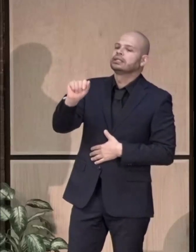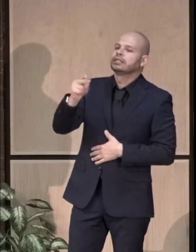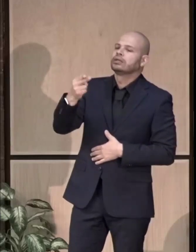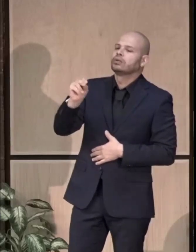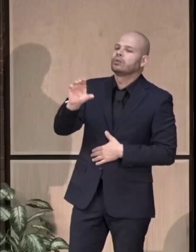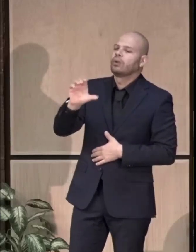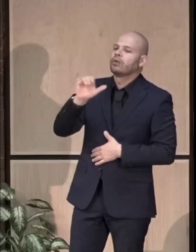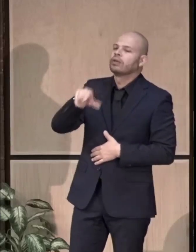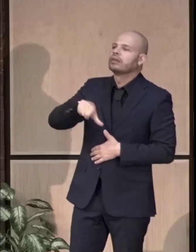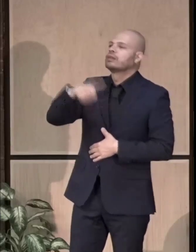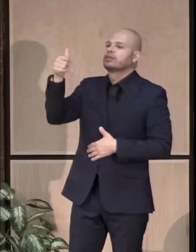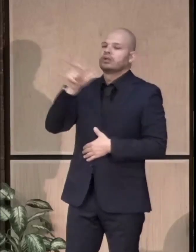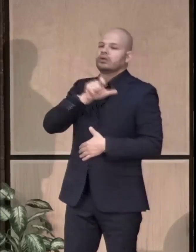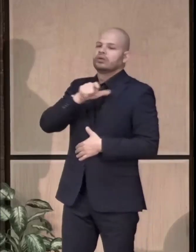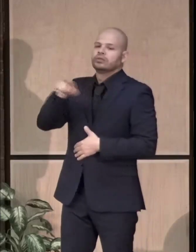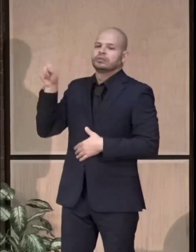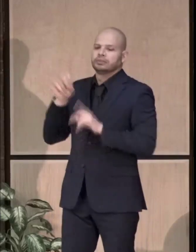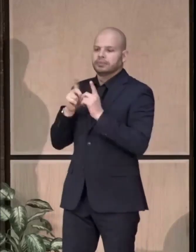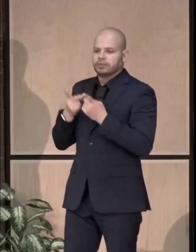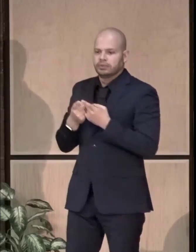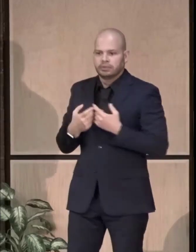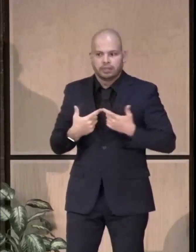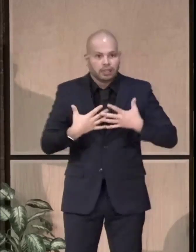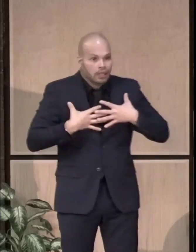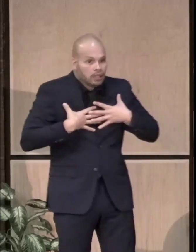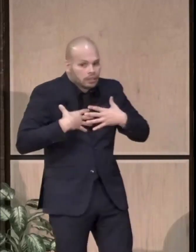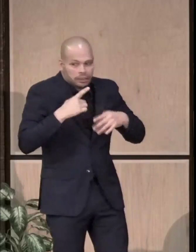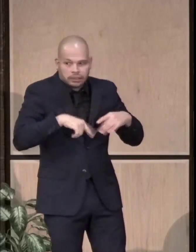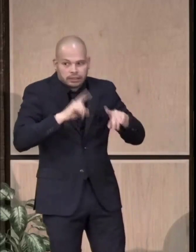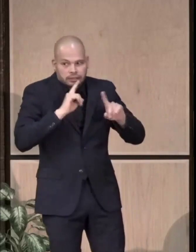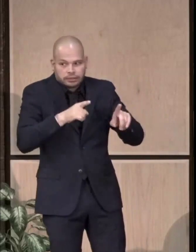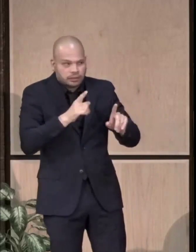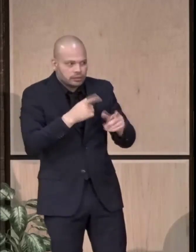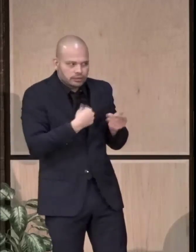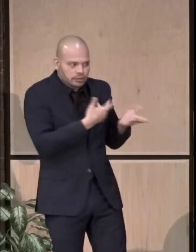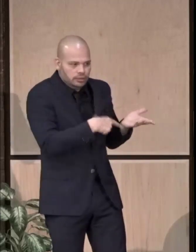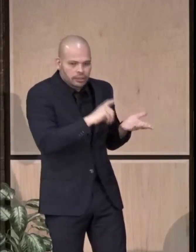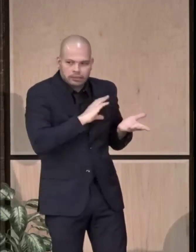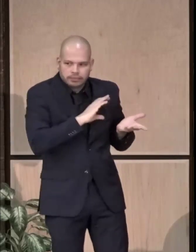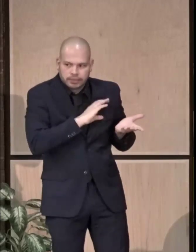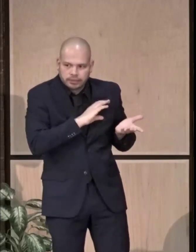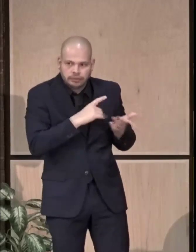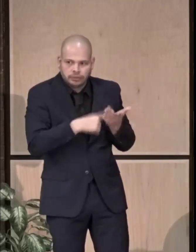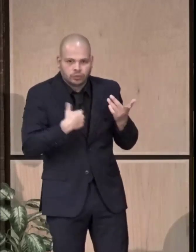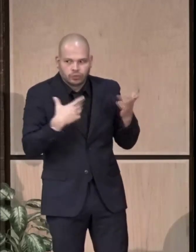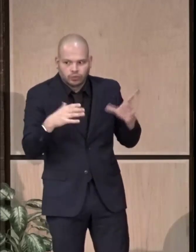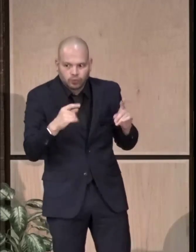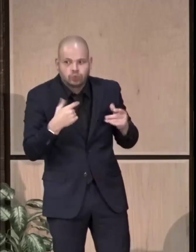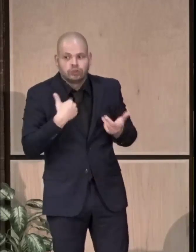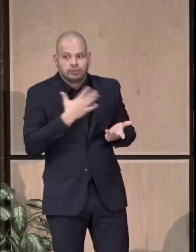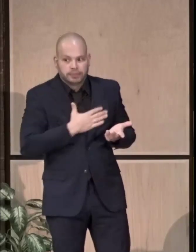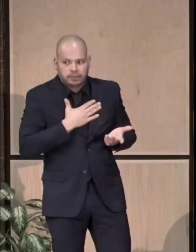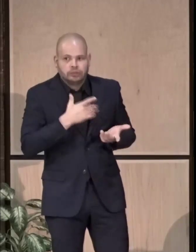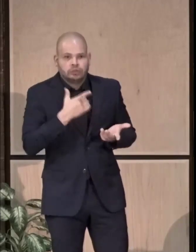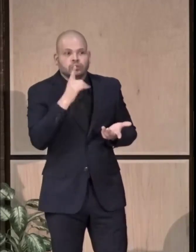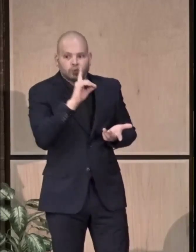Because I would not dictate how a police do their job. I requested that they do a check while being, expecting